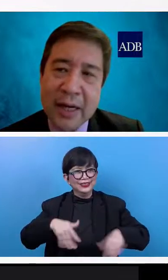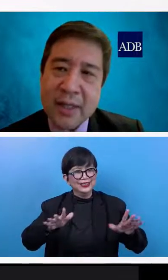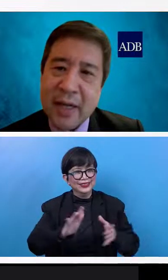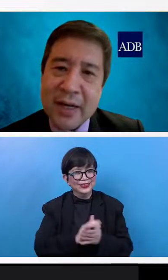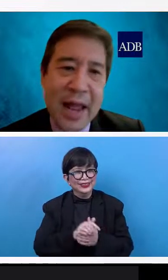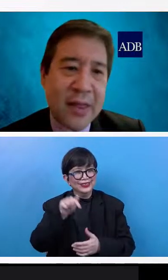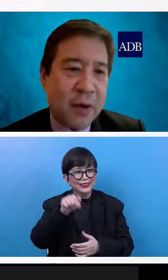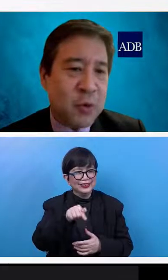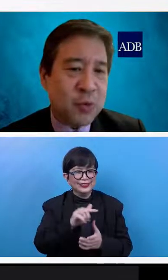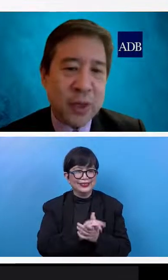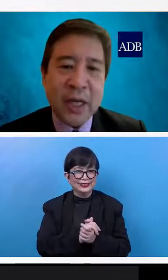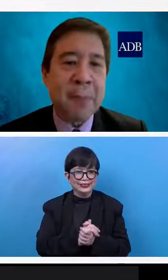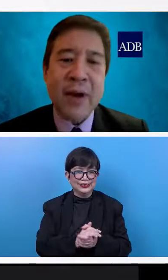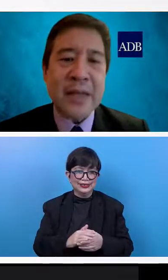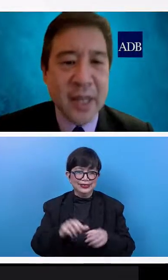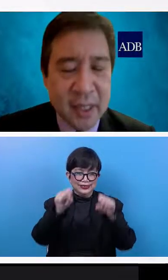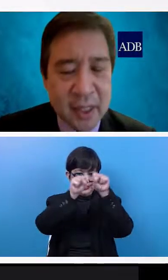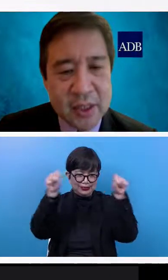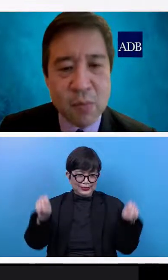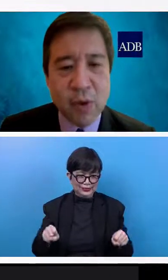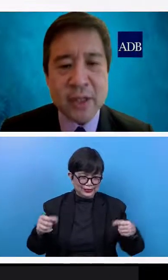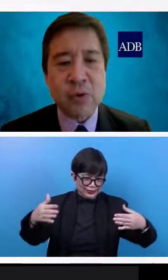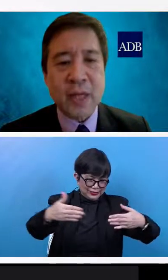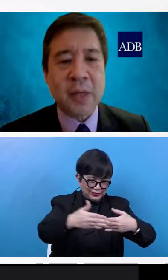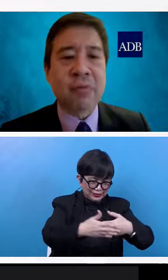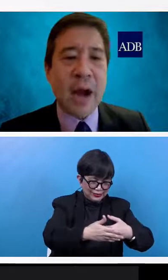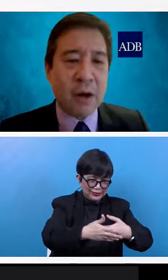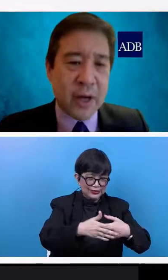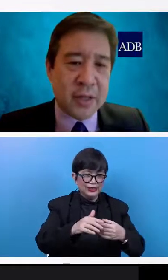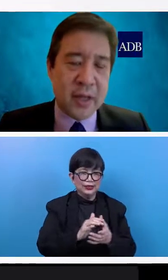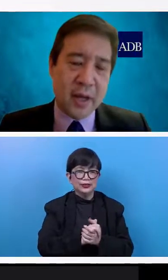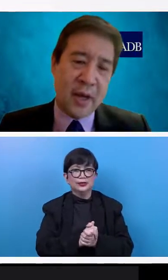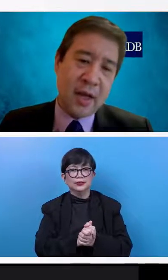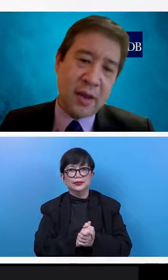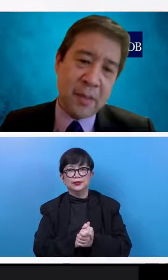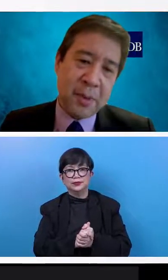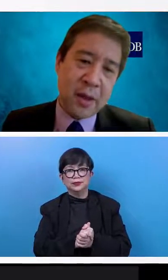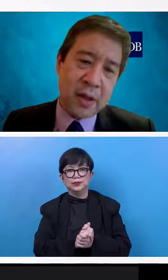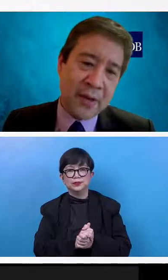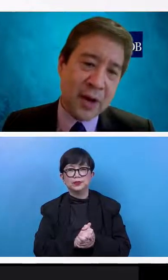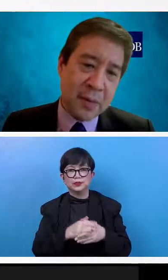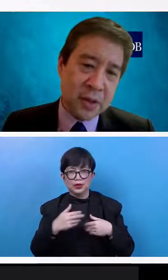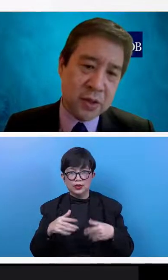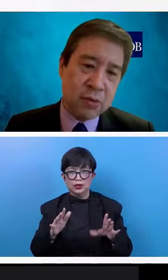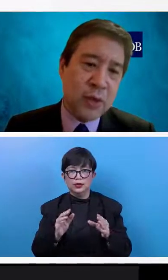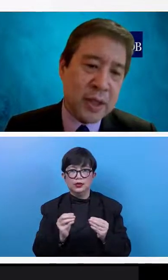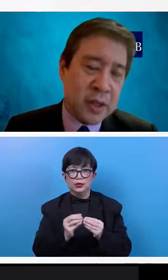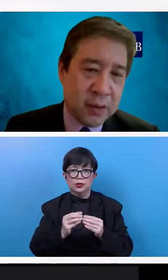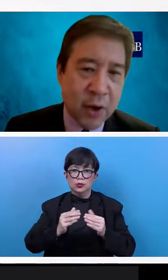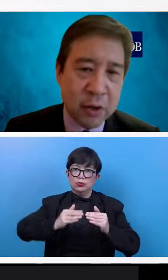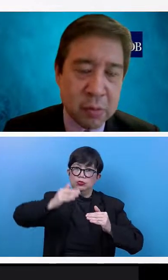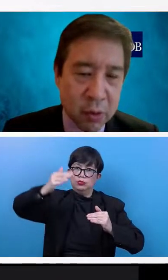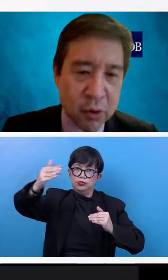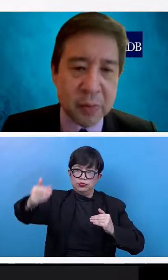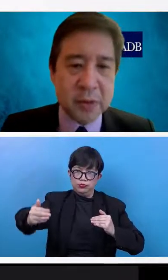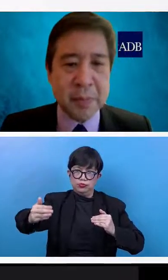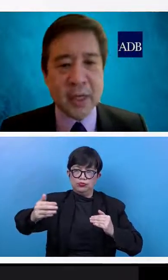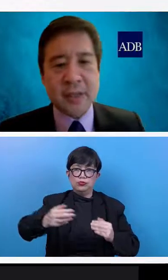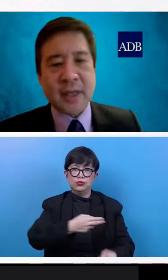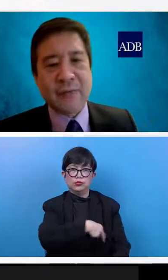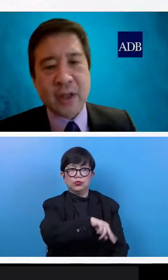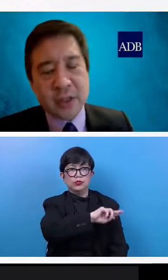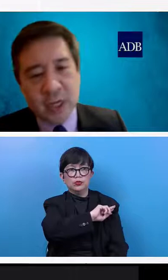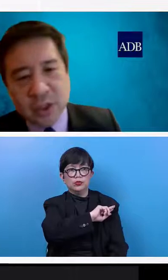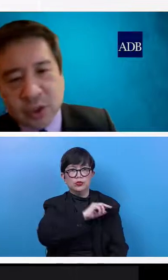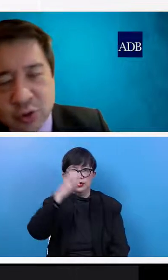an extent that was really unprecedented, and in some ways created progress in the ability of governments to reach vulnerable groups because